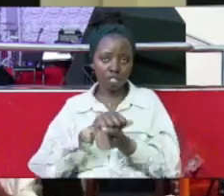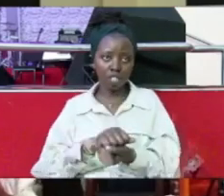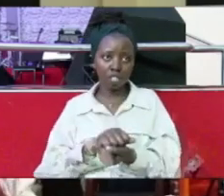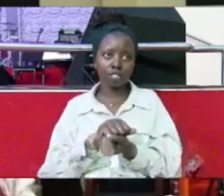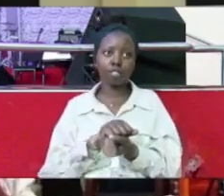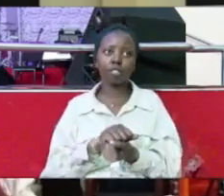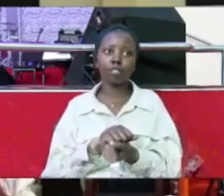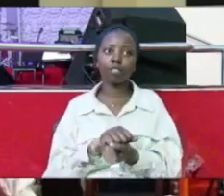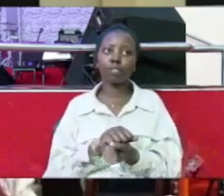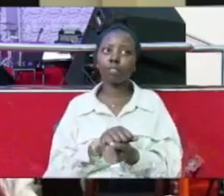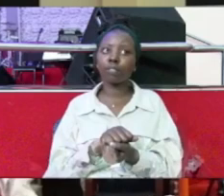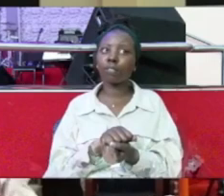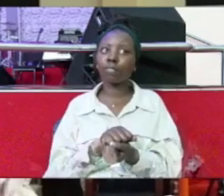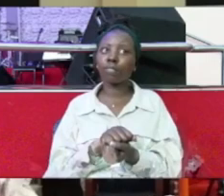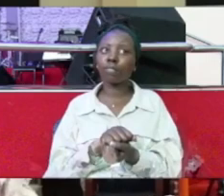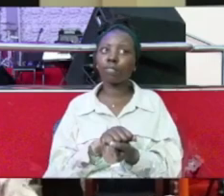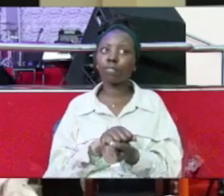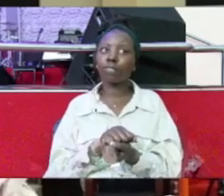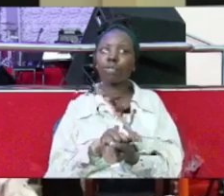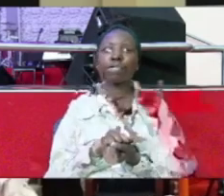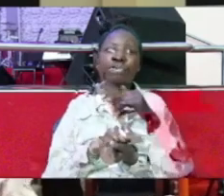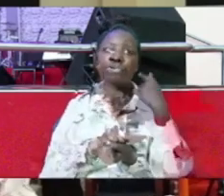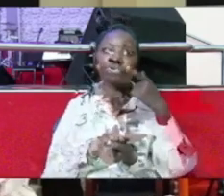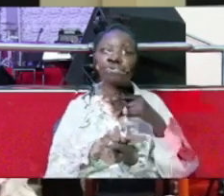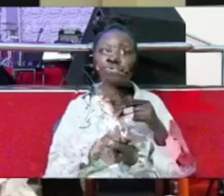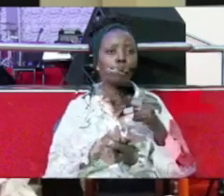But for those of us who are in Christ,